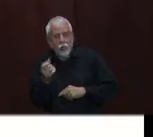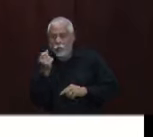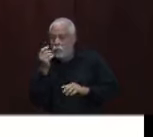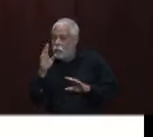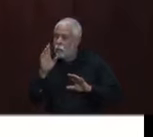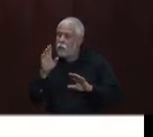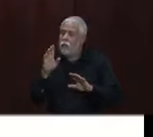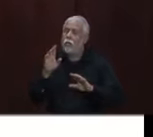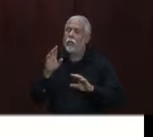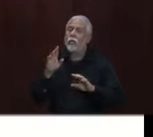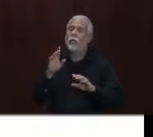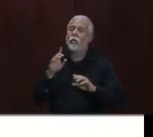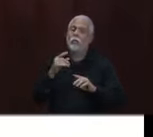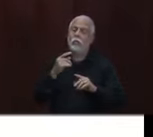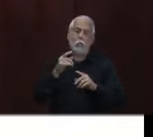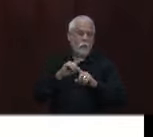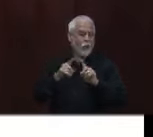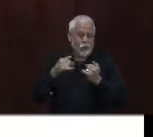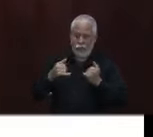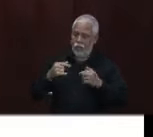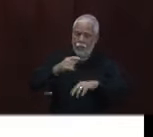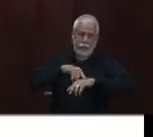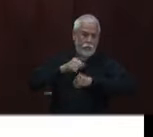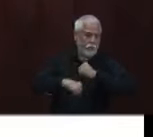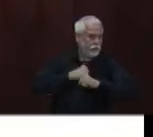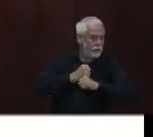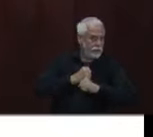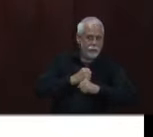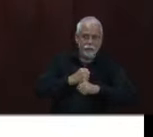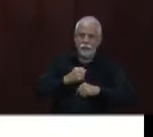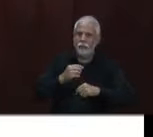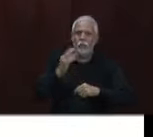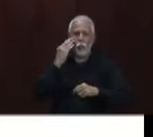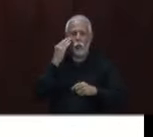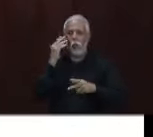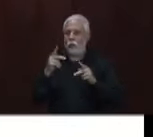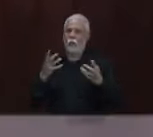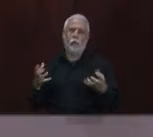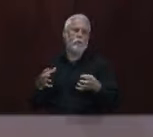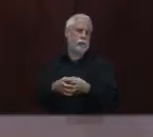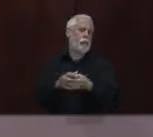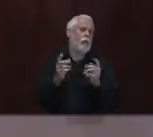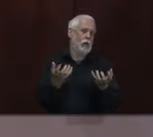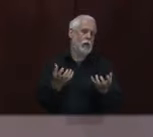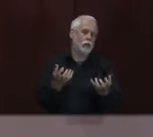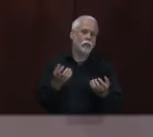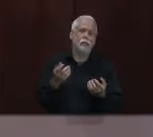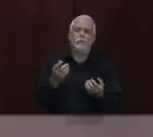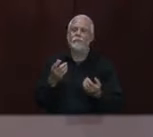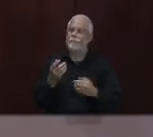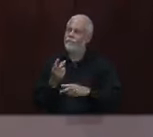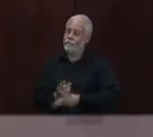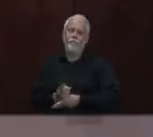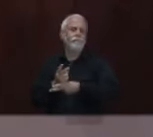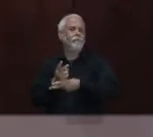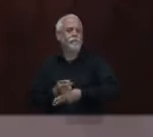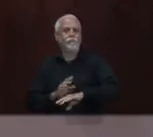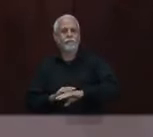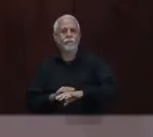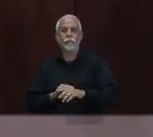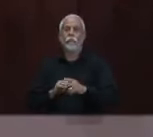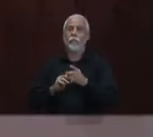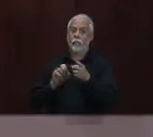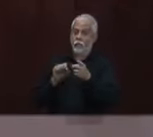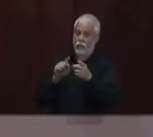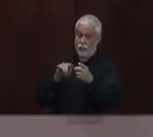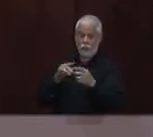However, as you say, we're going into a season where we know people are going to get together. So we're just going to have to be careful. If we want to